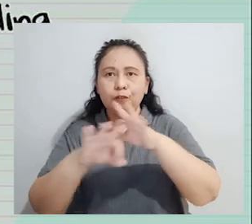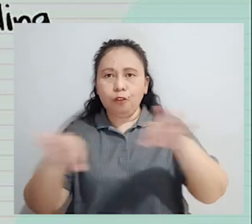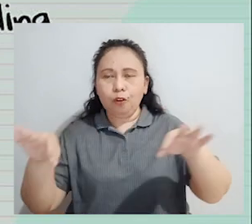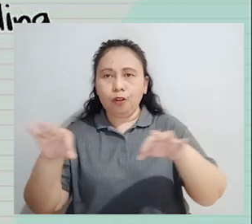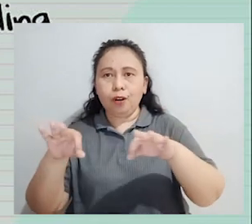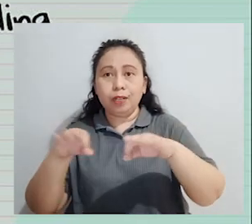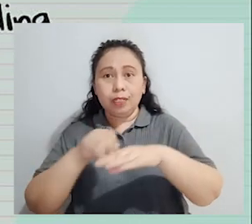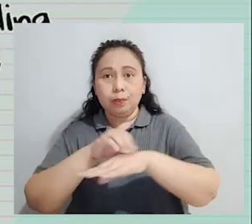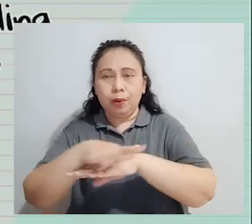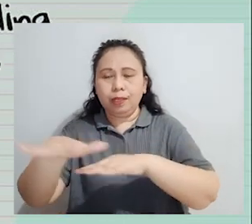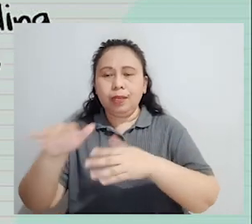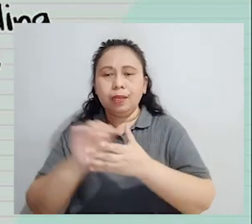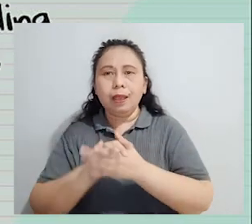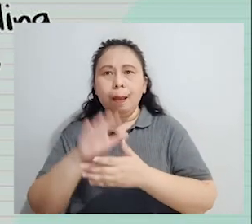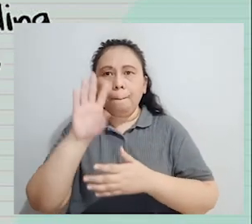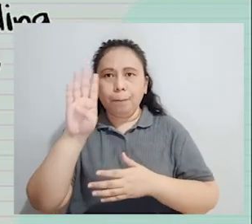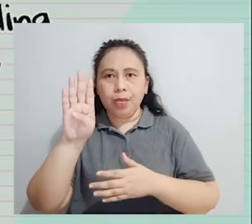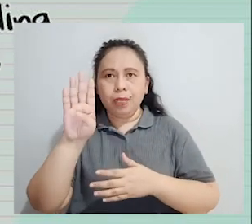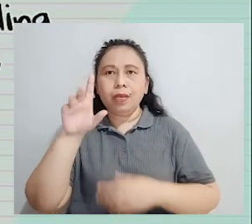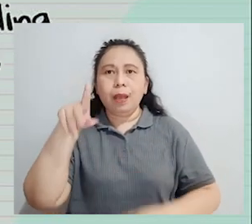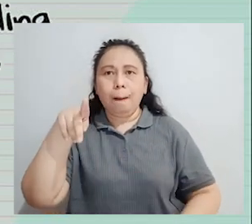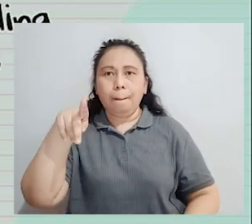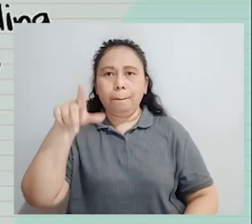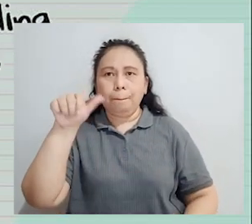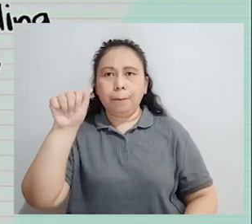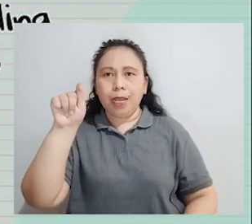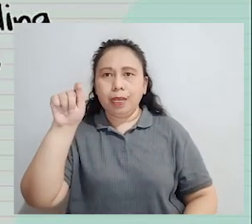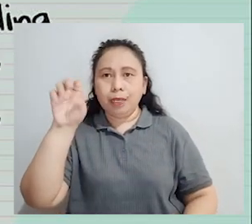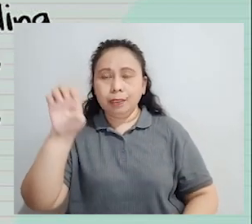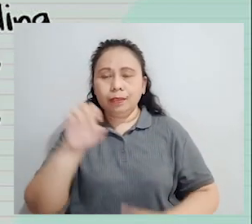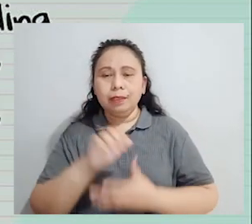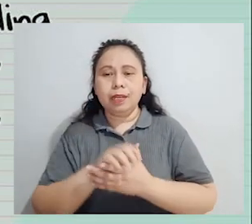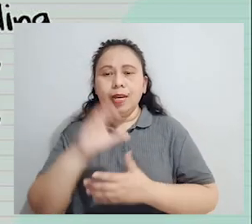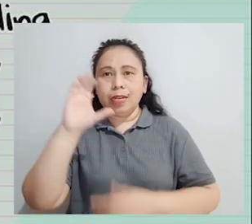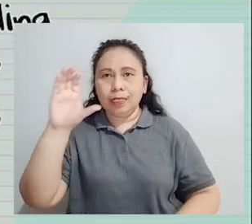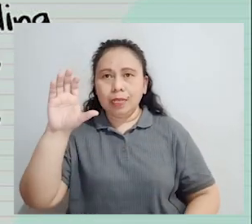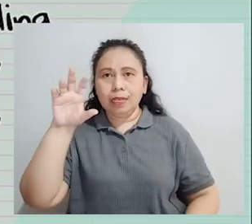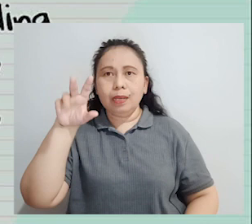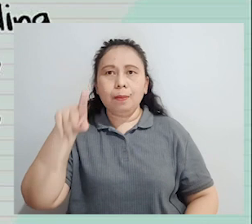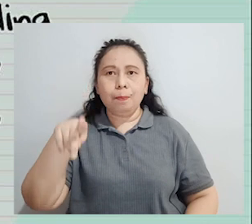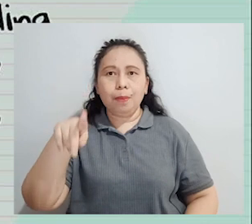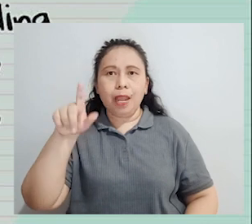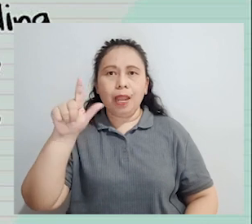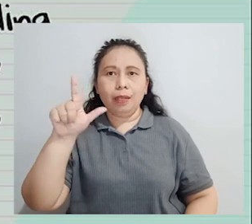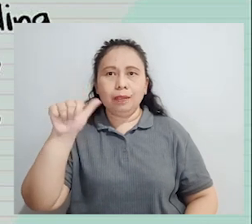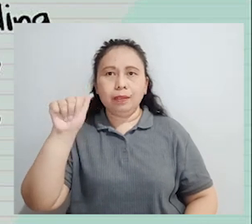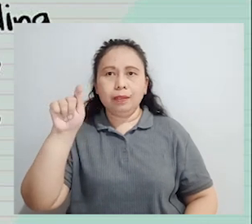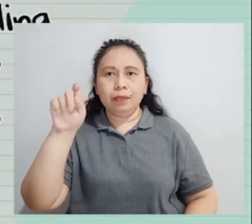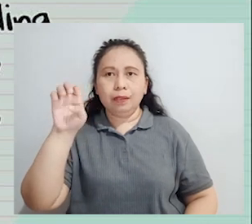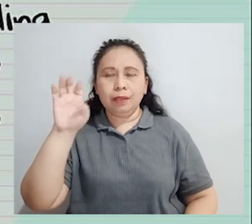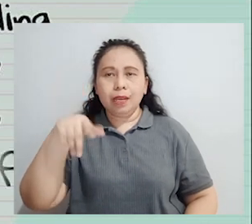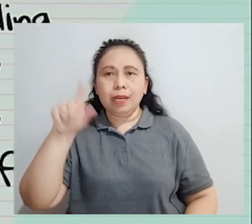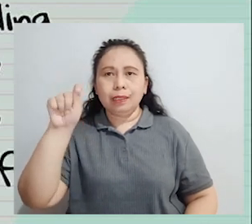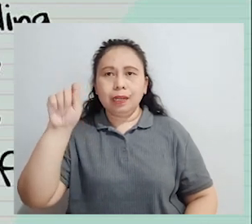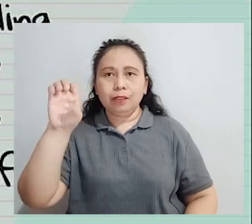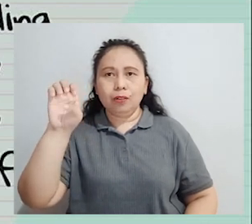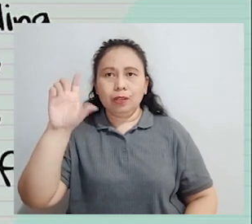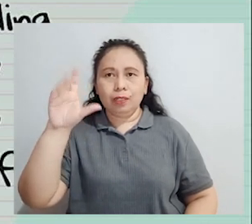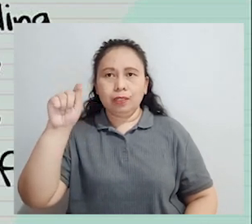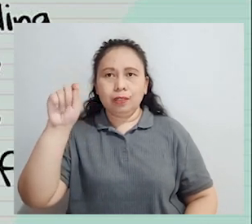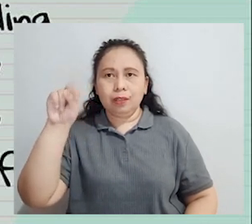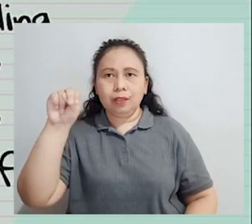spreading. B. Tectonic plates. C. Plate tectonics. And